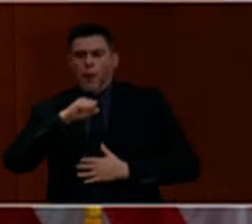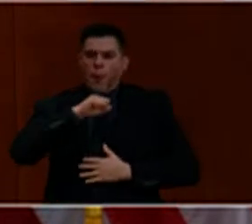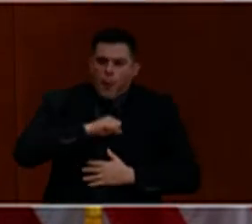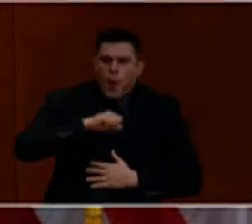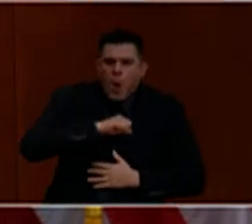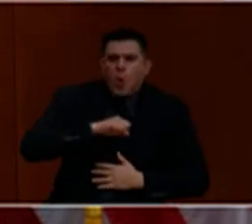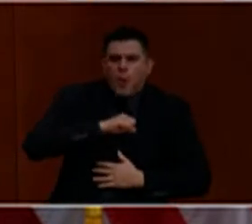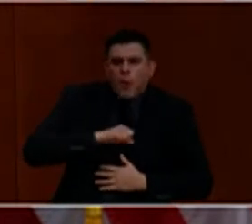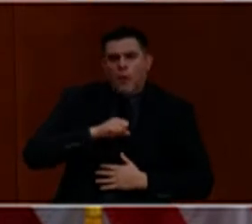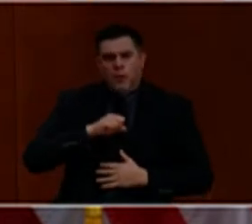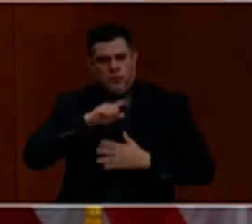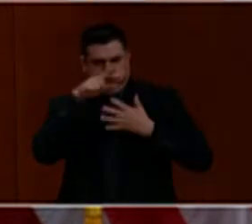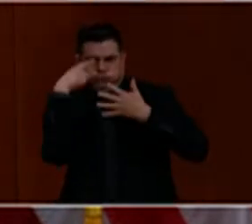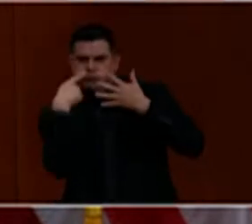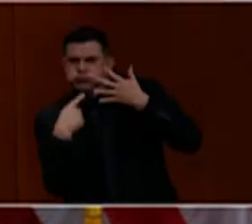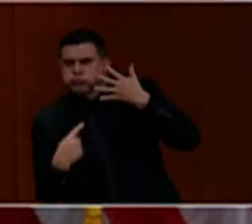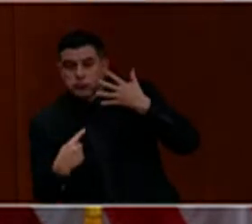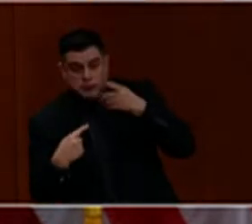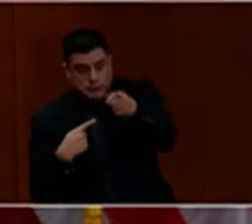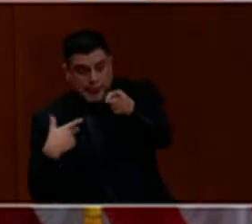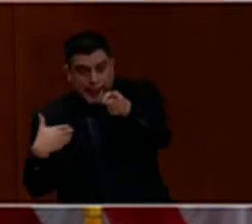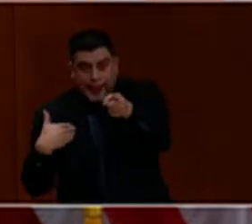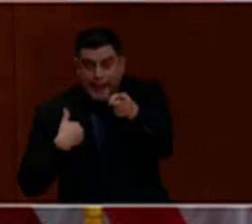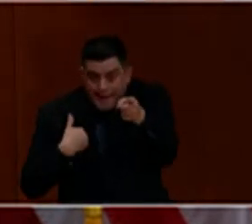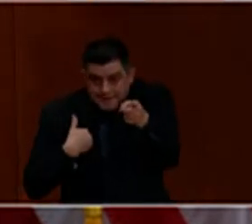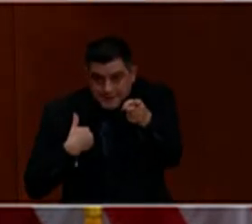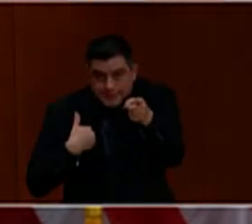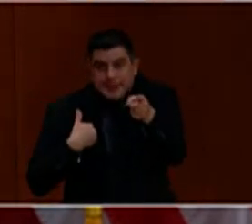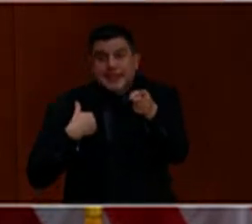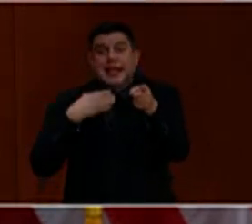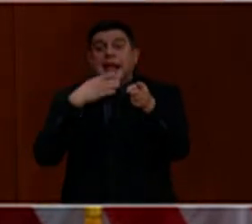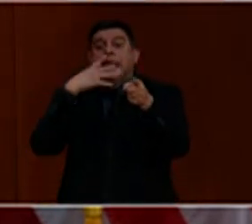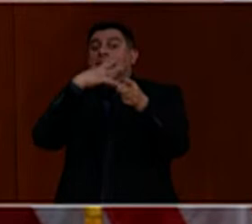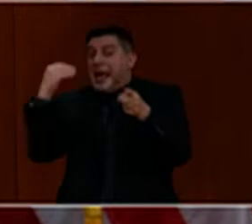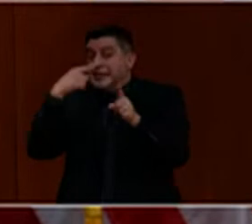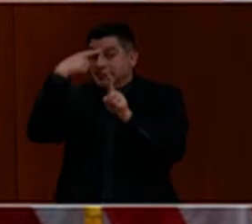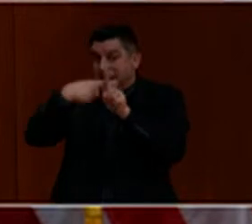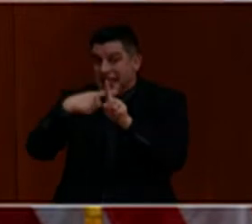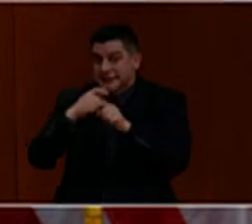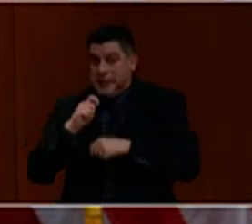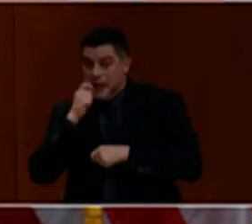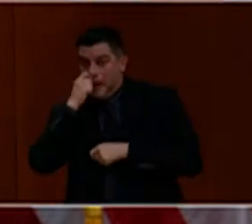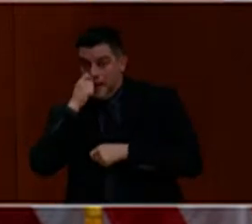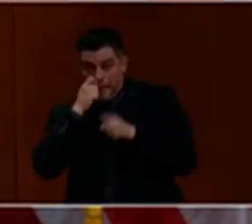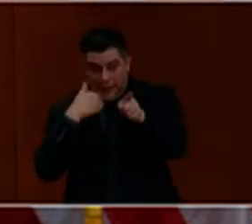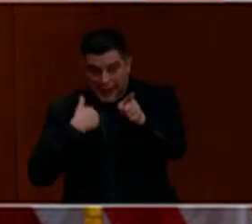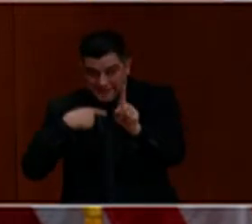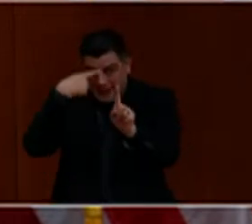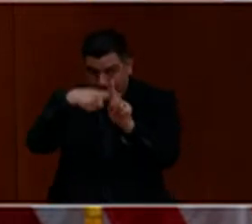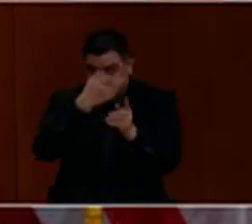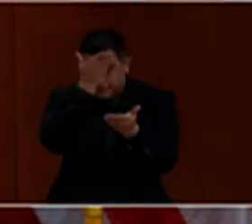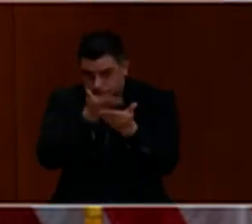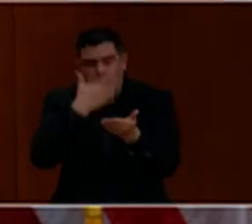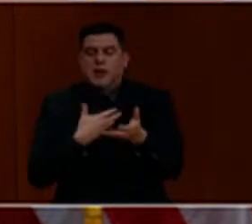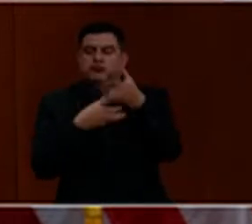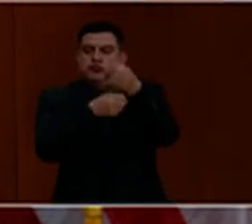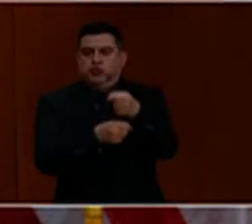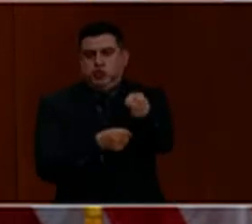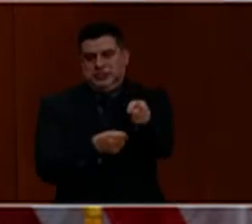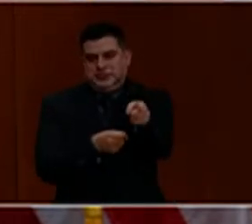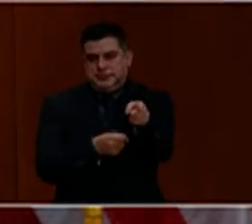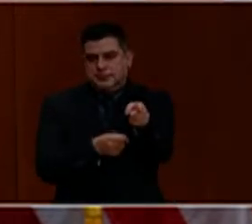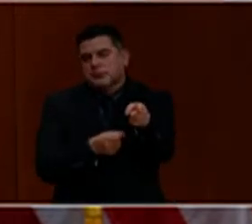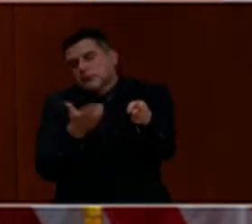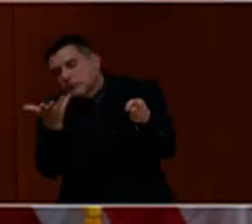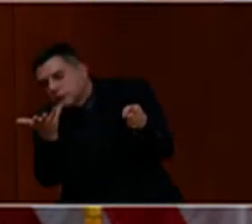is because of the increasing seroprevalence that we see throughout the state of Florida. I mean, when you look at different cycles of this that's occurred in other parts